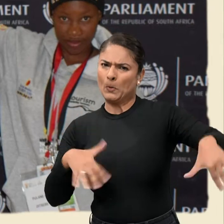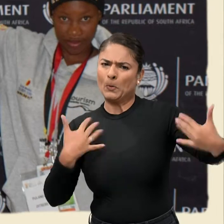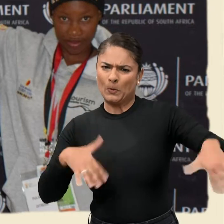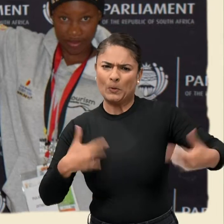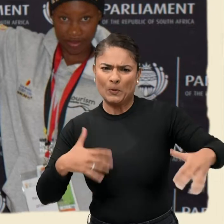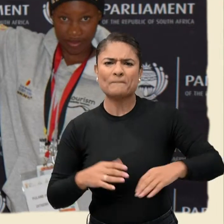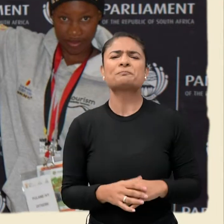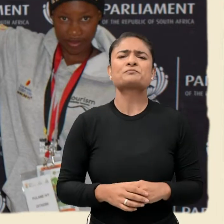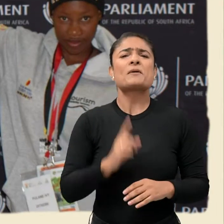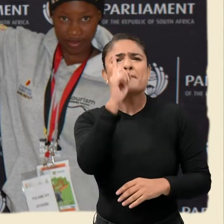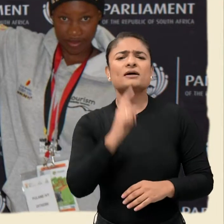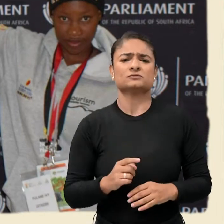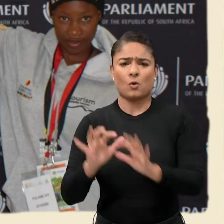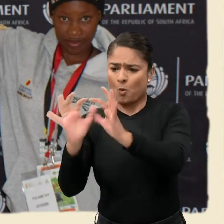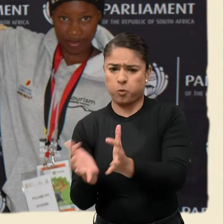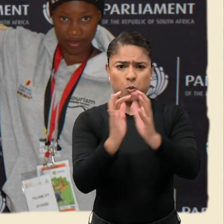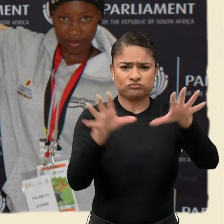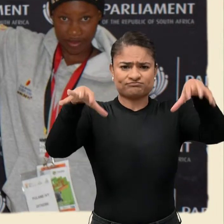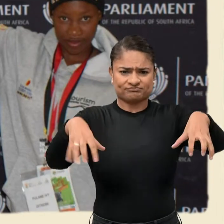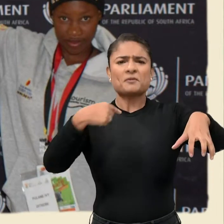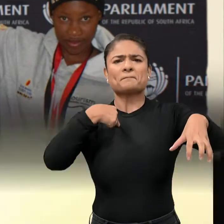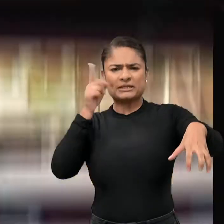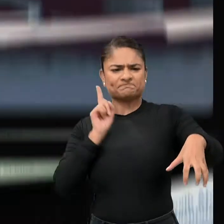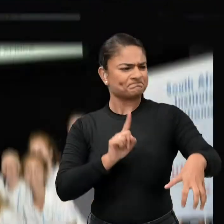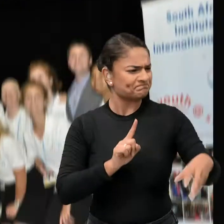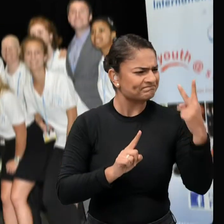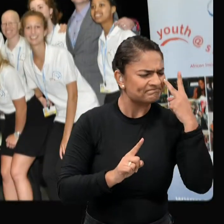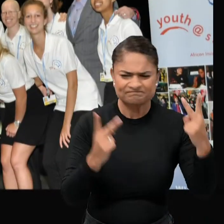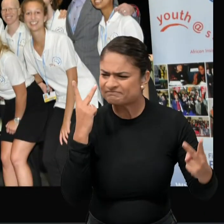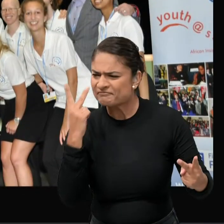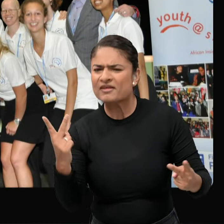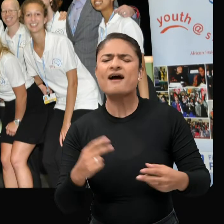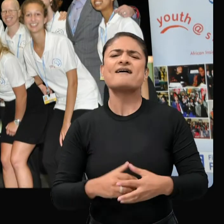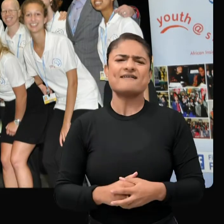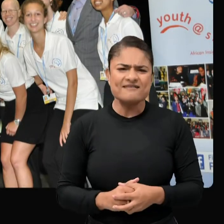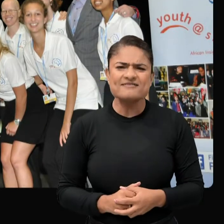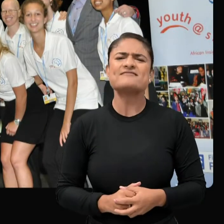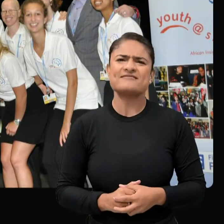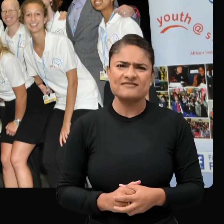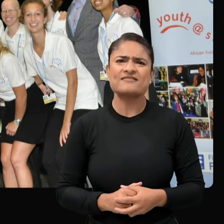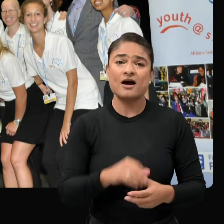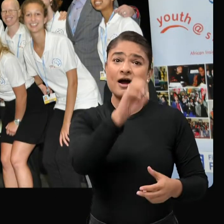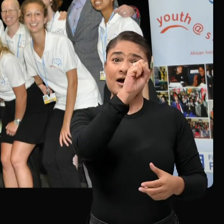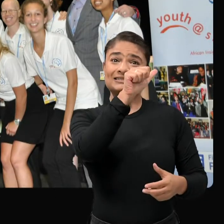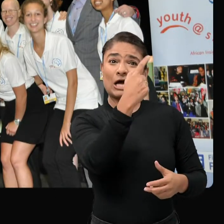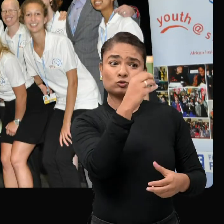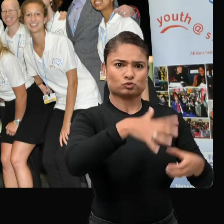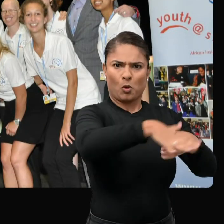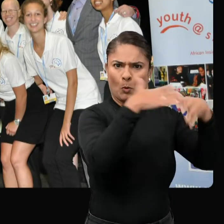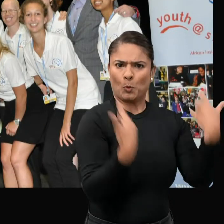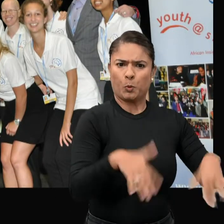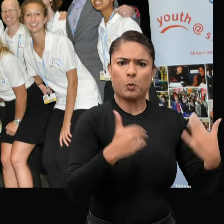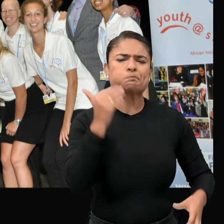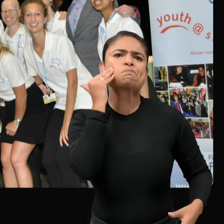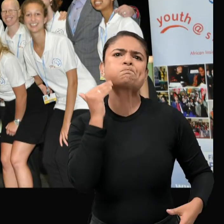areas and living these two lives where I saw myself in Saxonwold